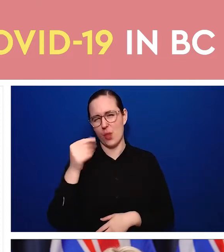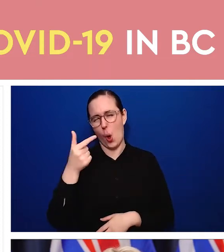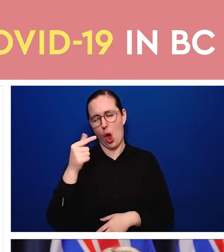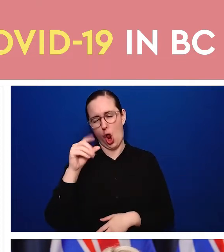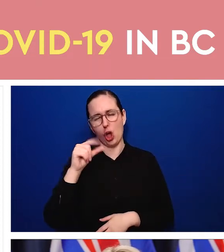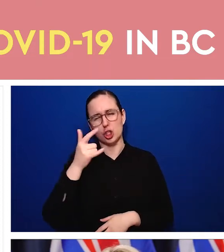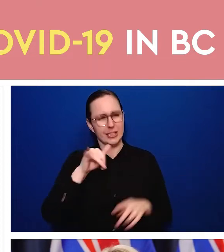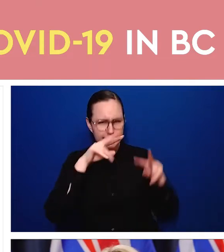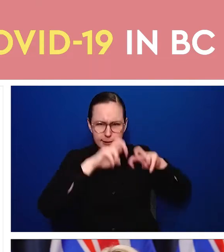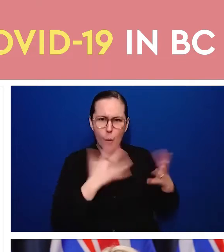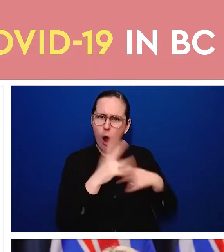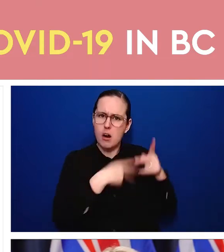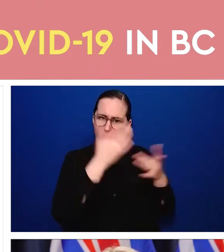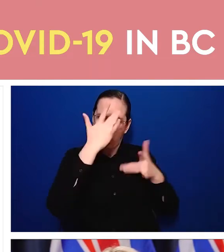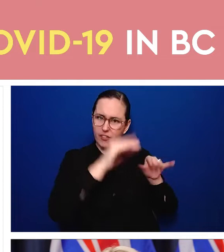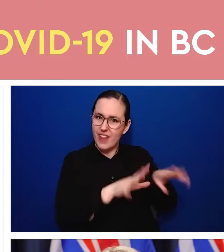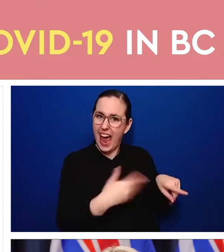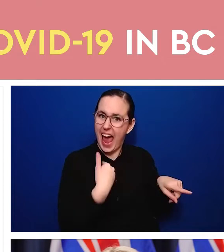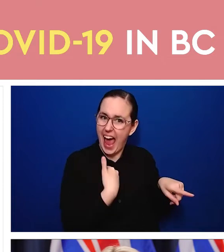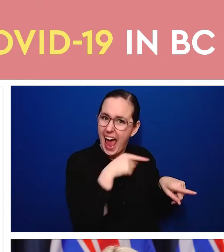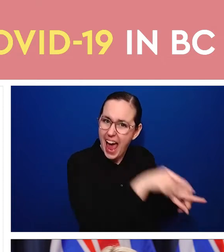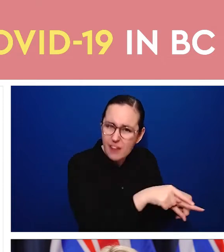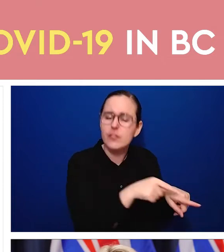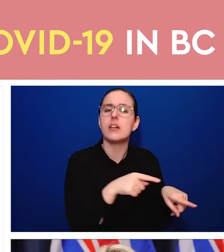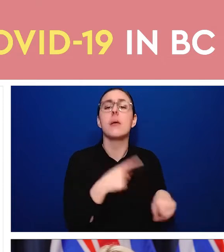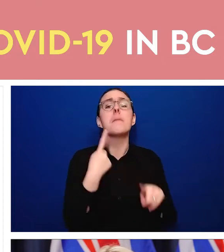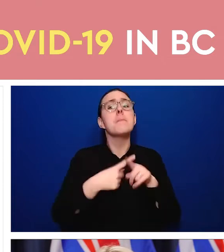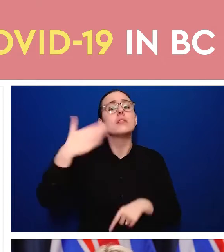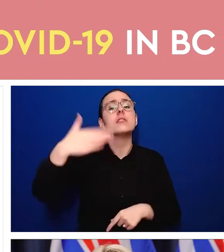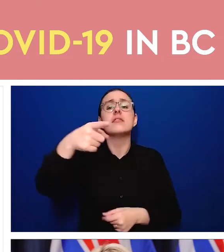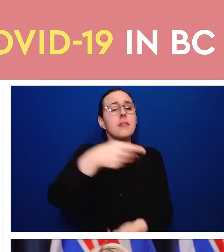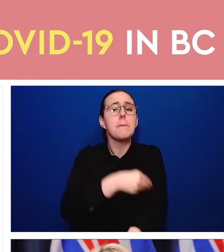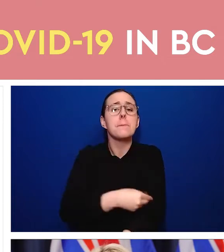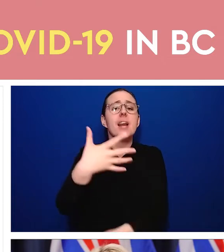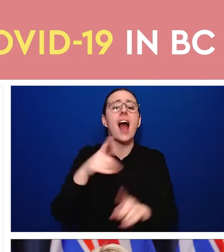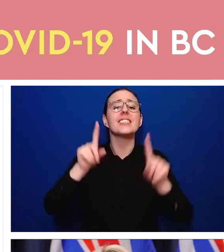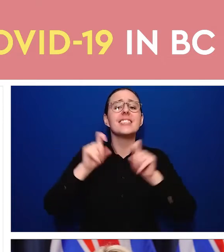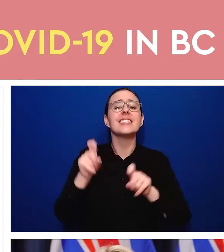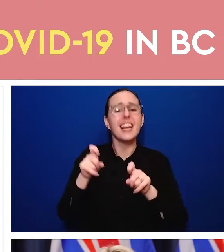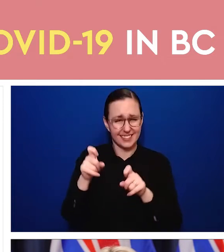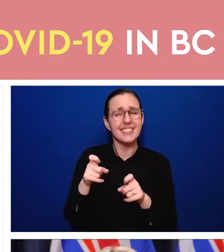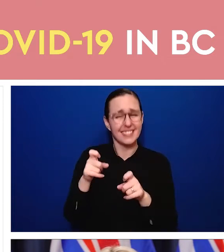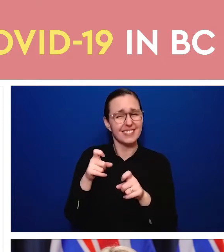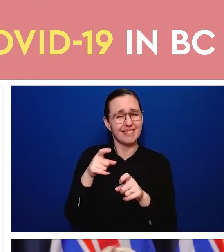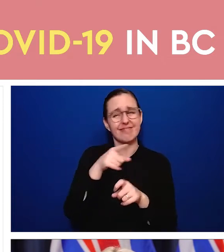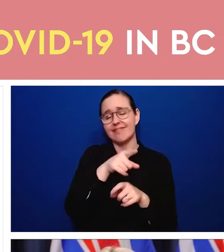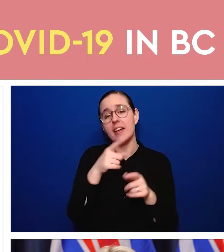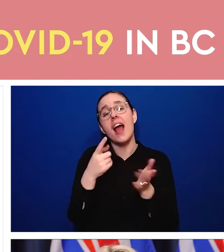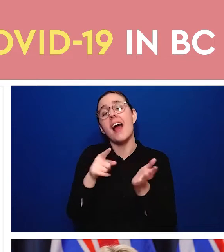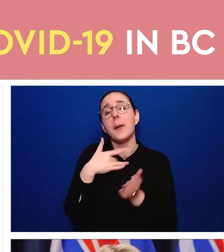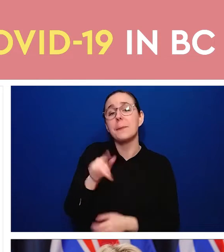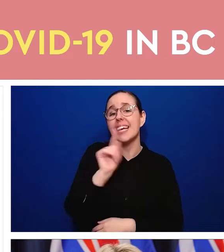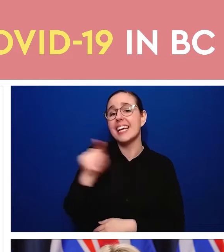we've tested samples of blood from people in the community by age to determine levels of immunity. And that's one of